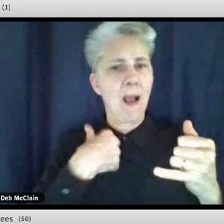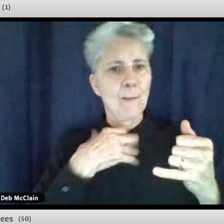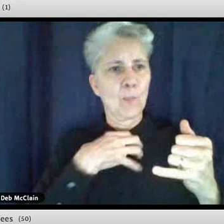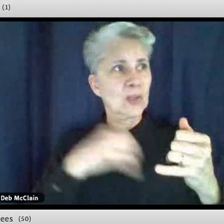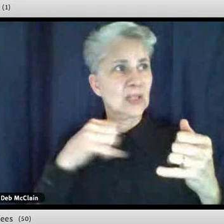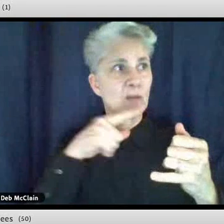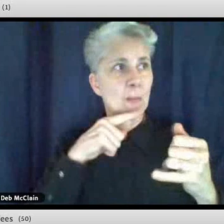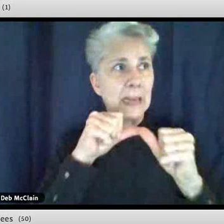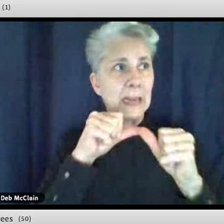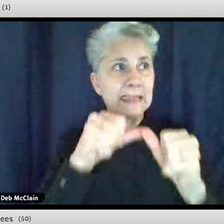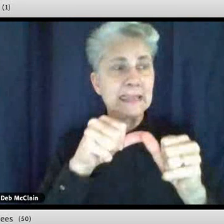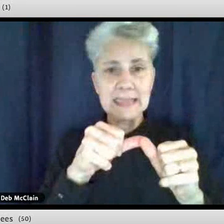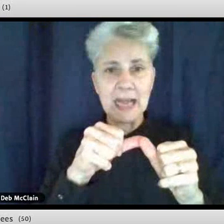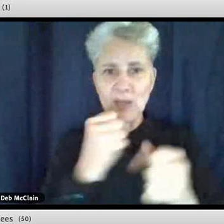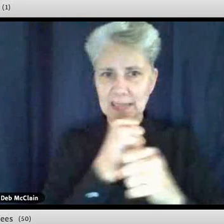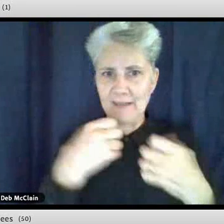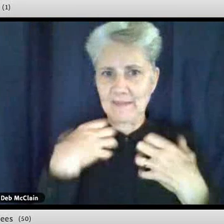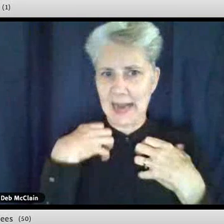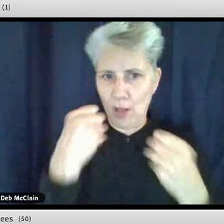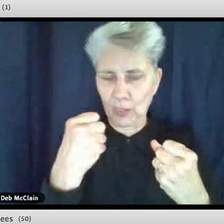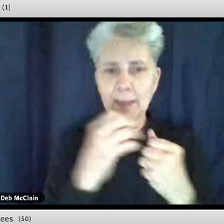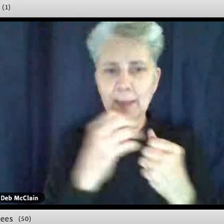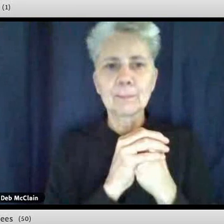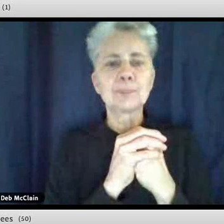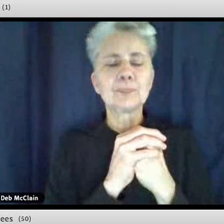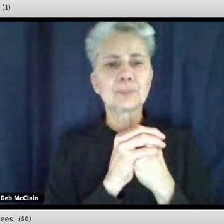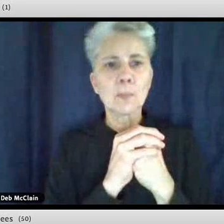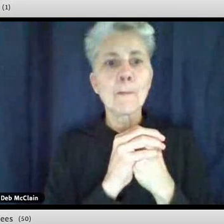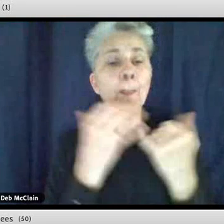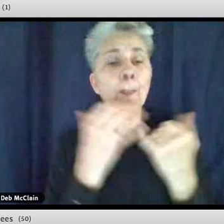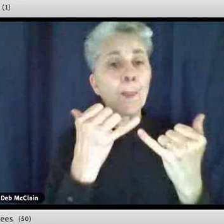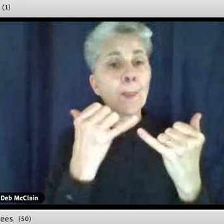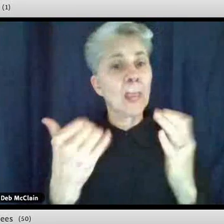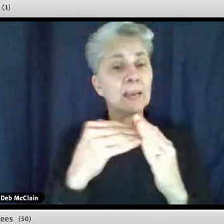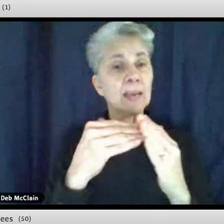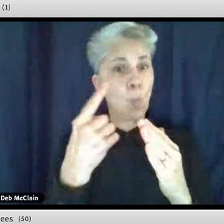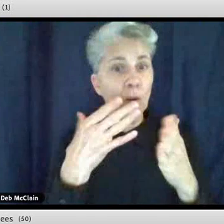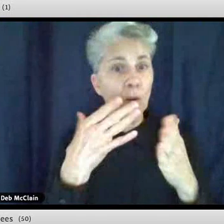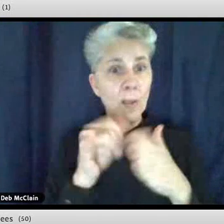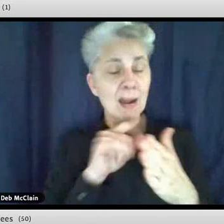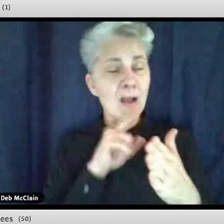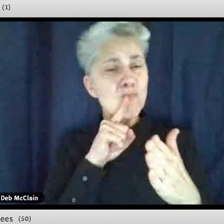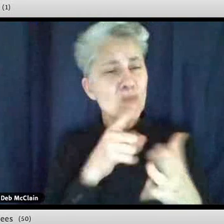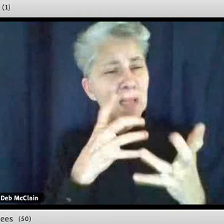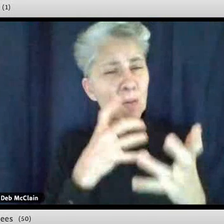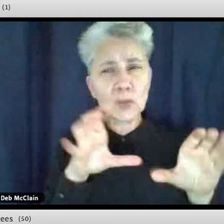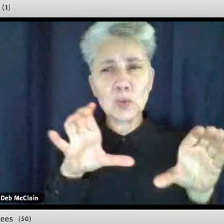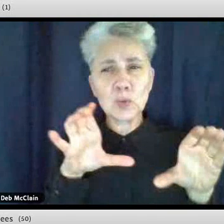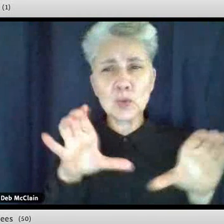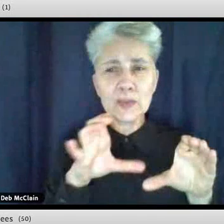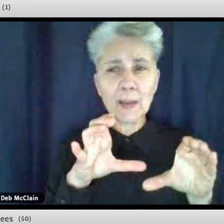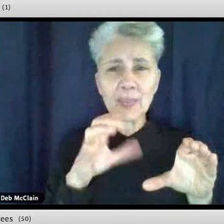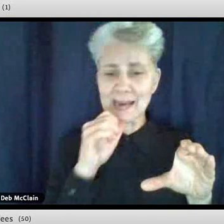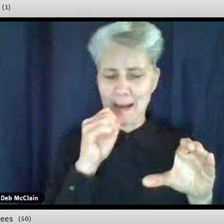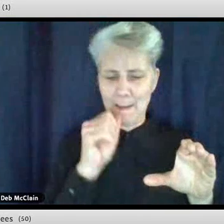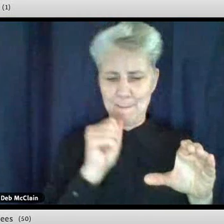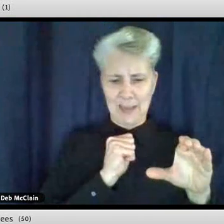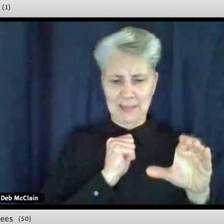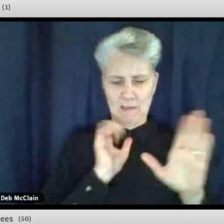everybody stays safe and healthy. Um, and again, one of the ways that I really wanted to do something outside of myself to